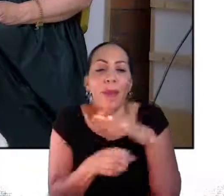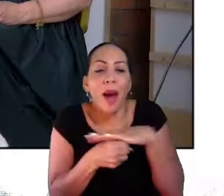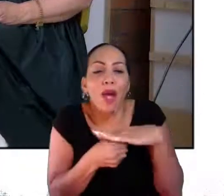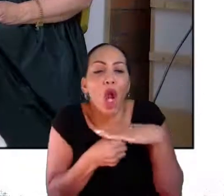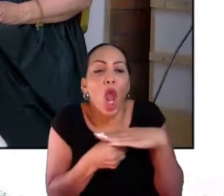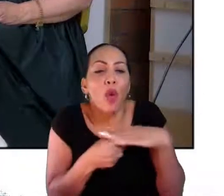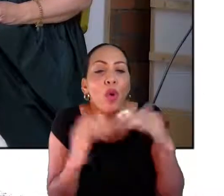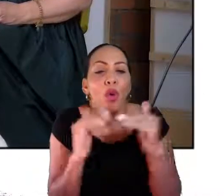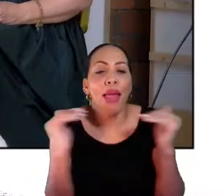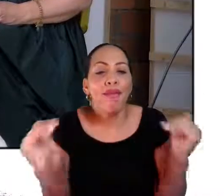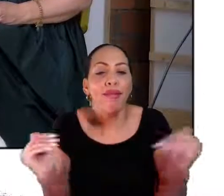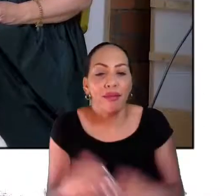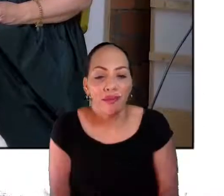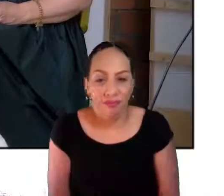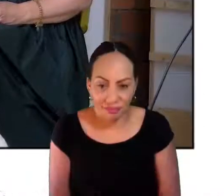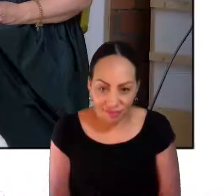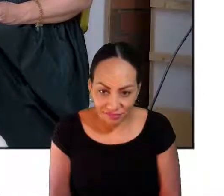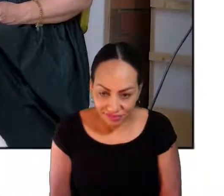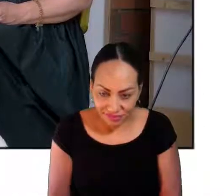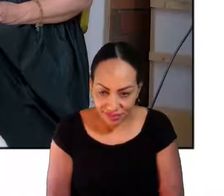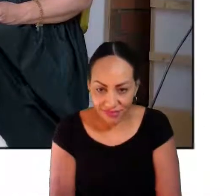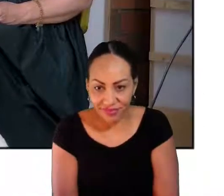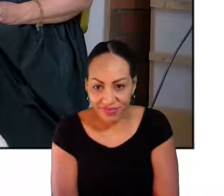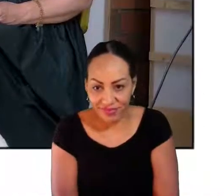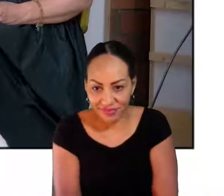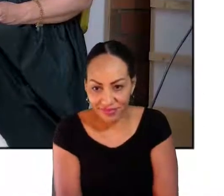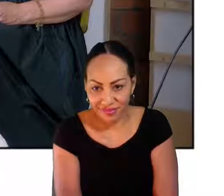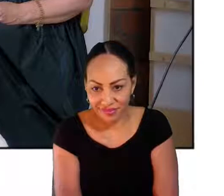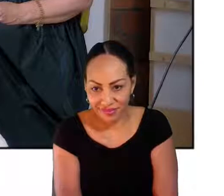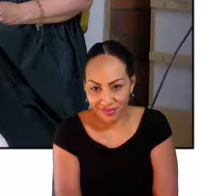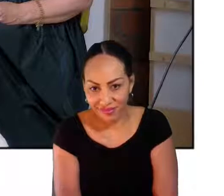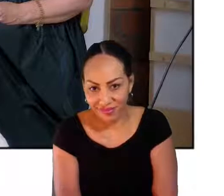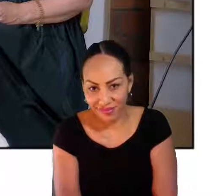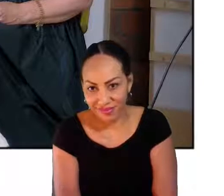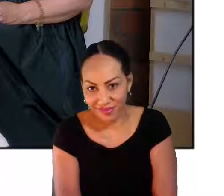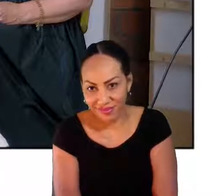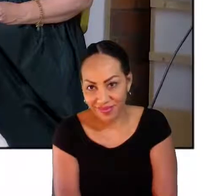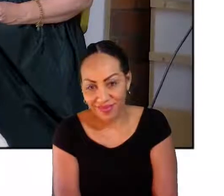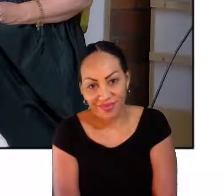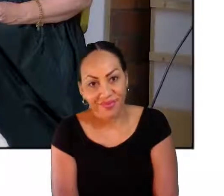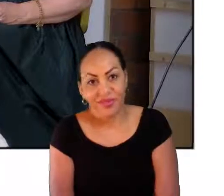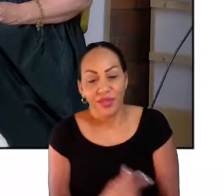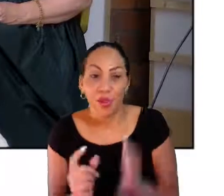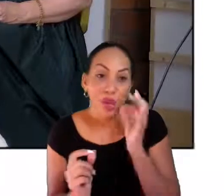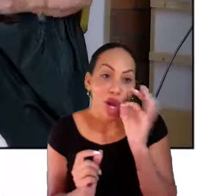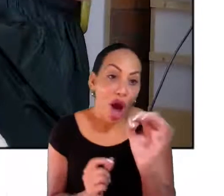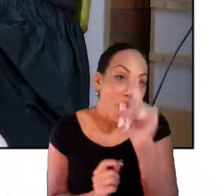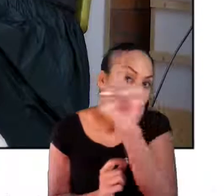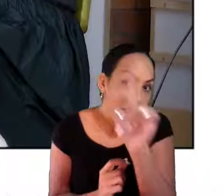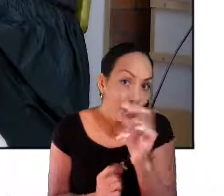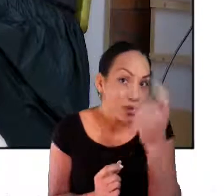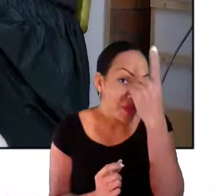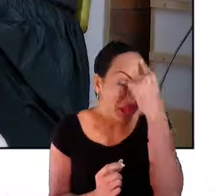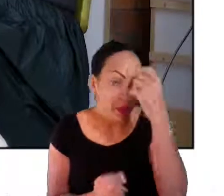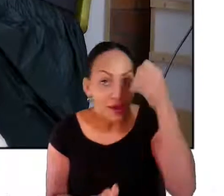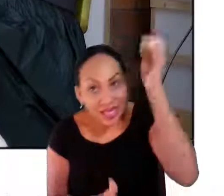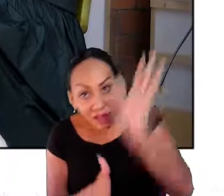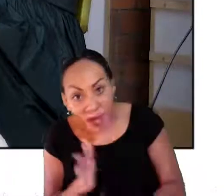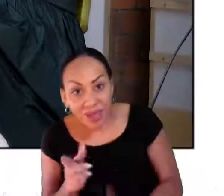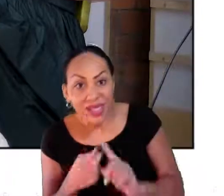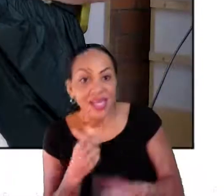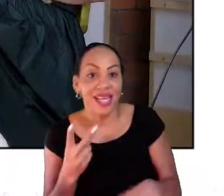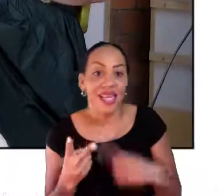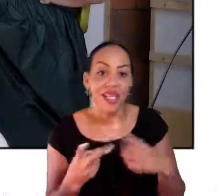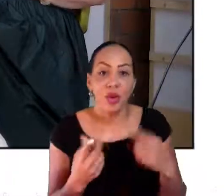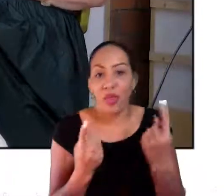invite to people to reflect on experiences that they had, or spaces that they've been in, or processes that they've been through, both good